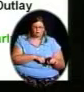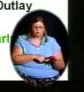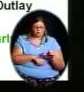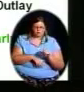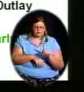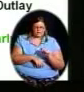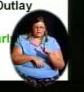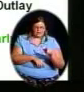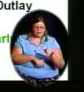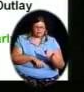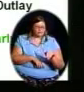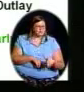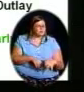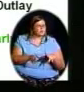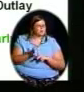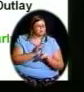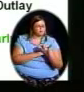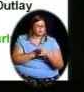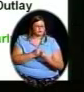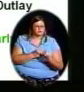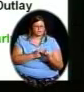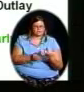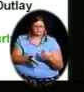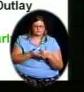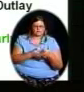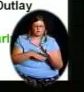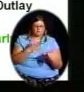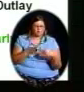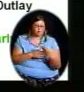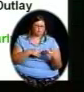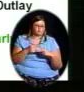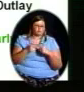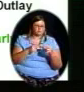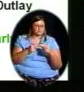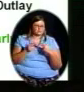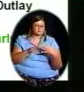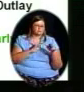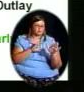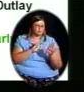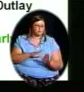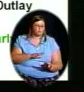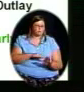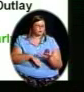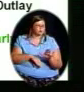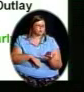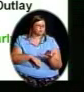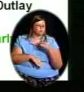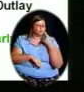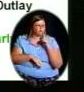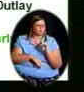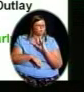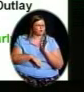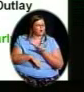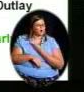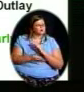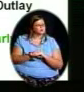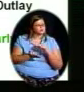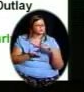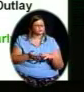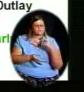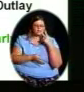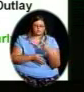our service center does to help all of our buildings to be excellent quality for our students. And you can see that